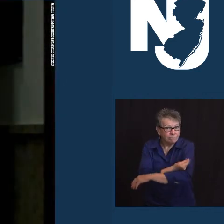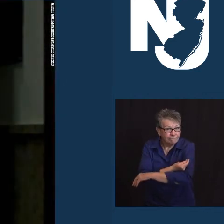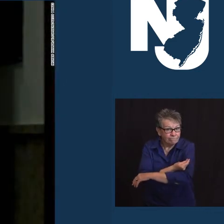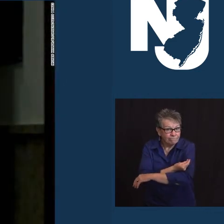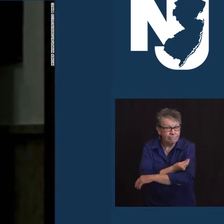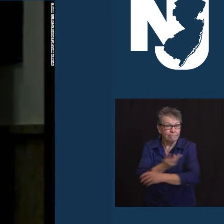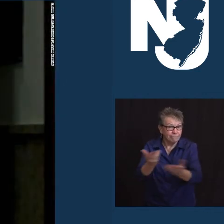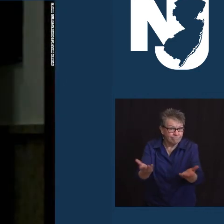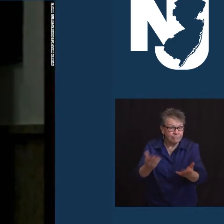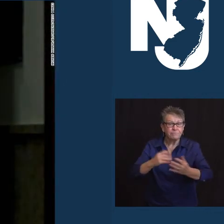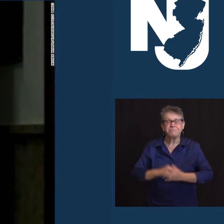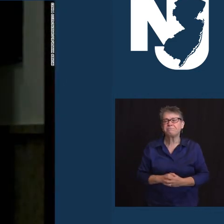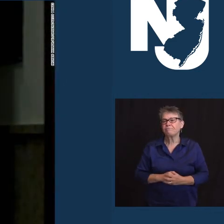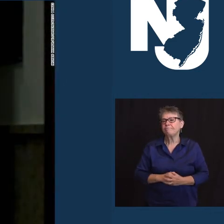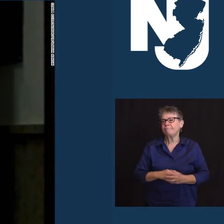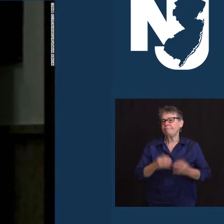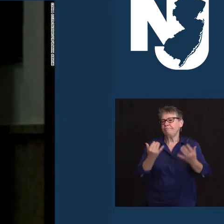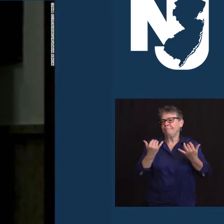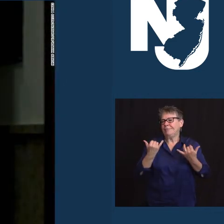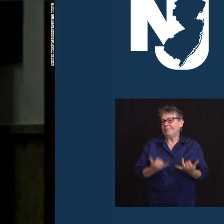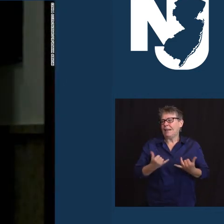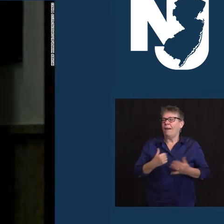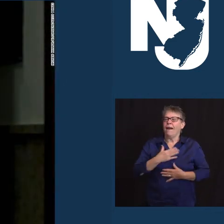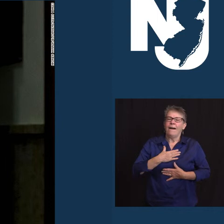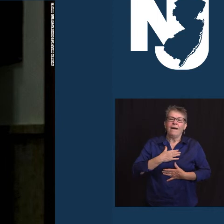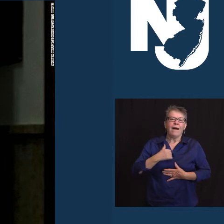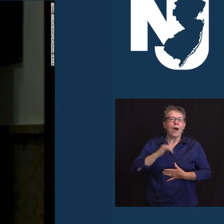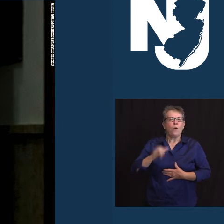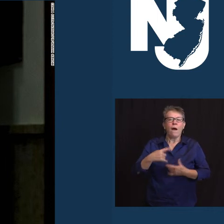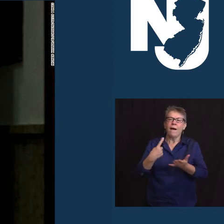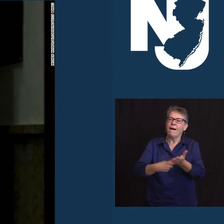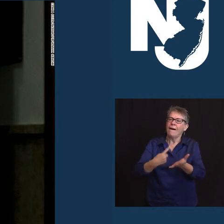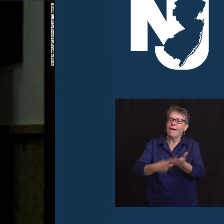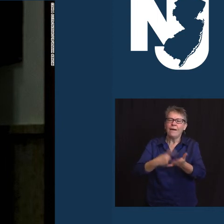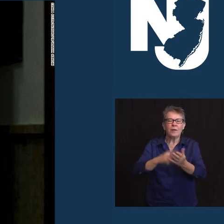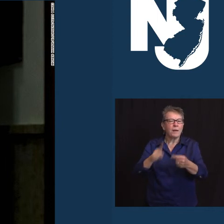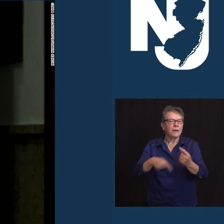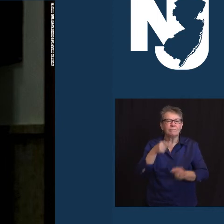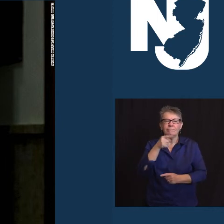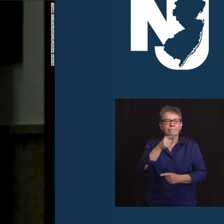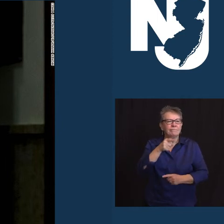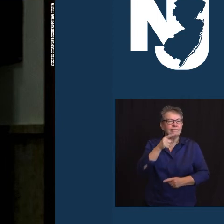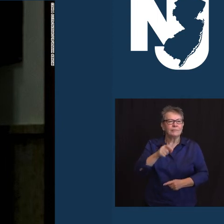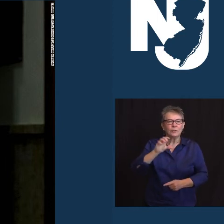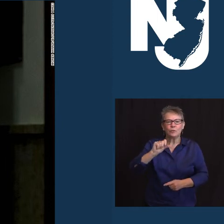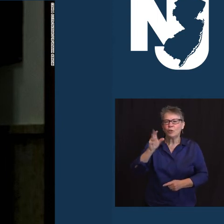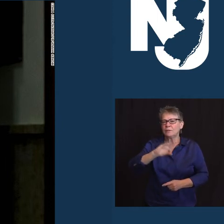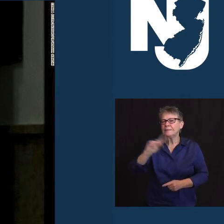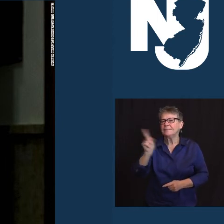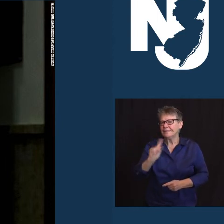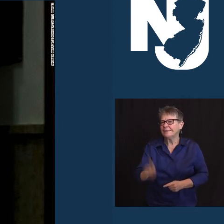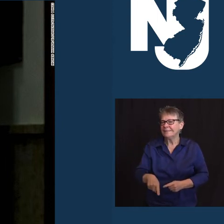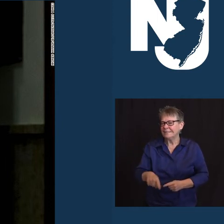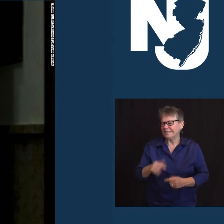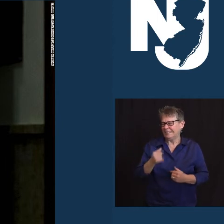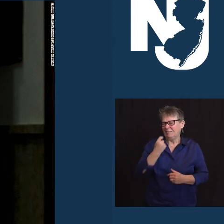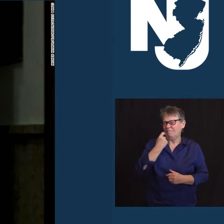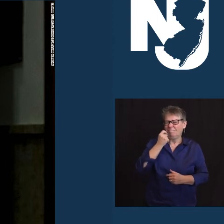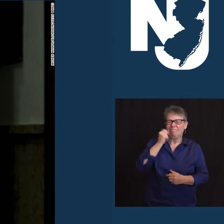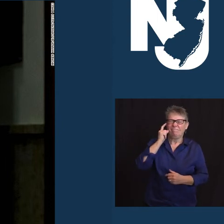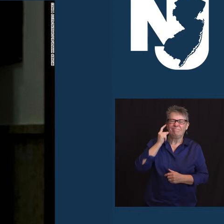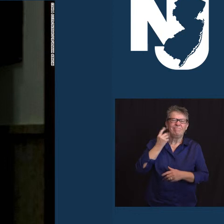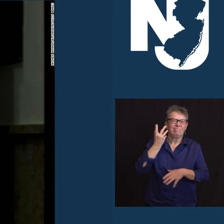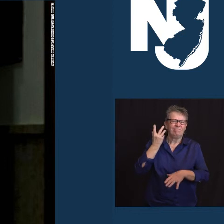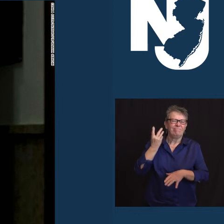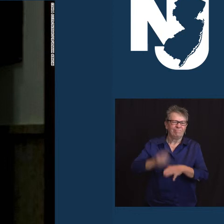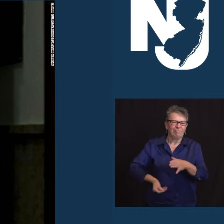to talk about that guy. I want to spend a moment to acknowledge the passing yesterday of former United States Secretary of State George